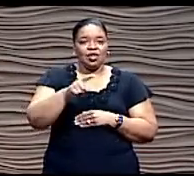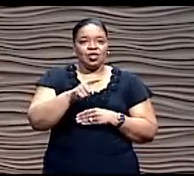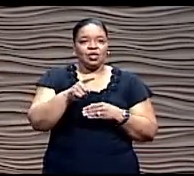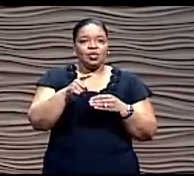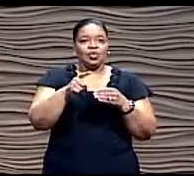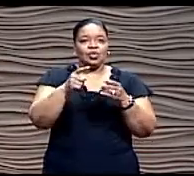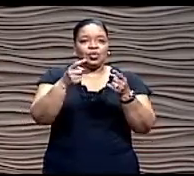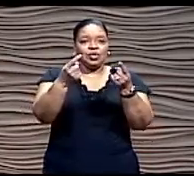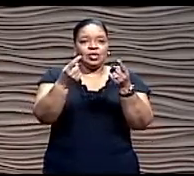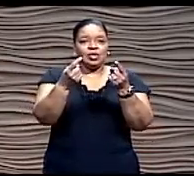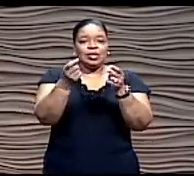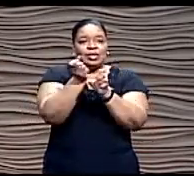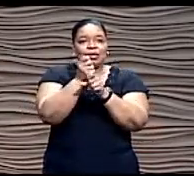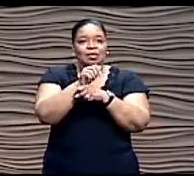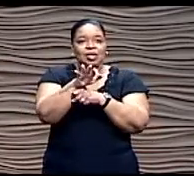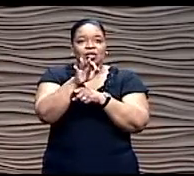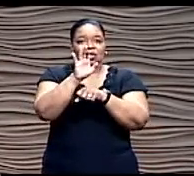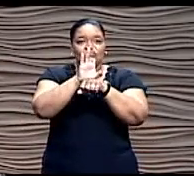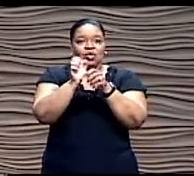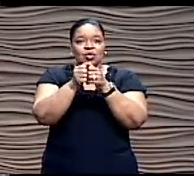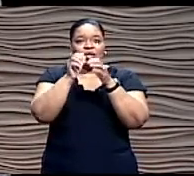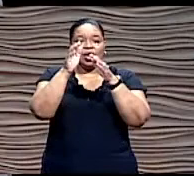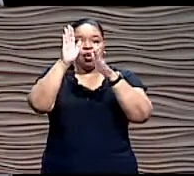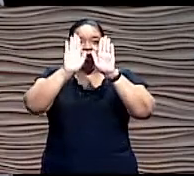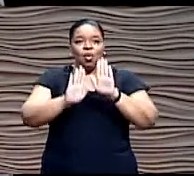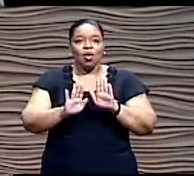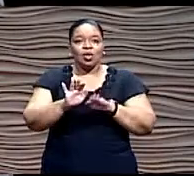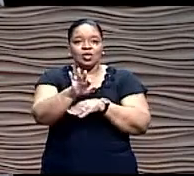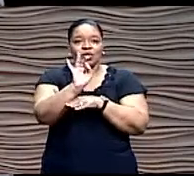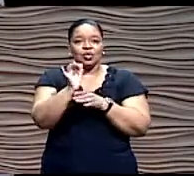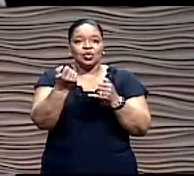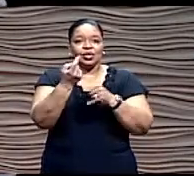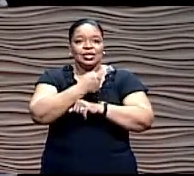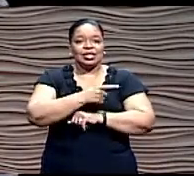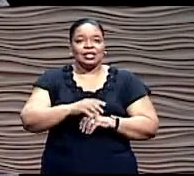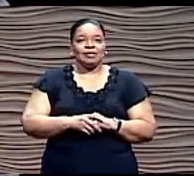the Church Without Walls your choice today.